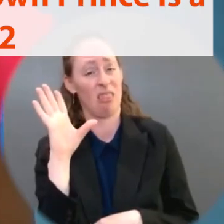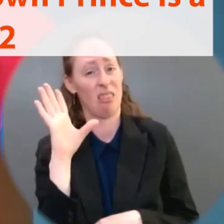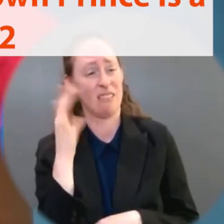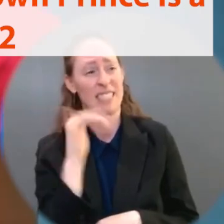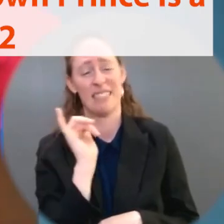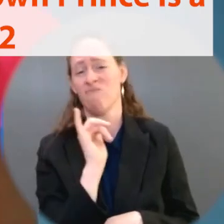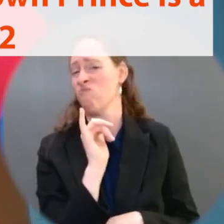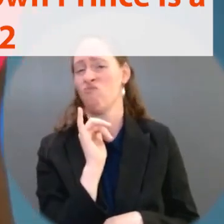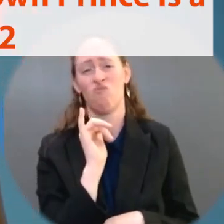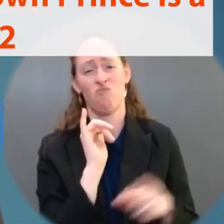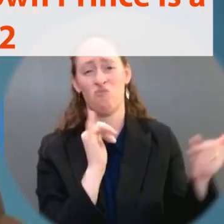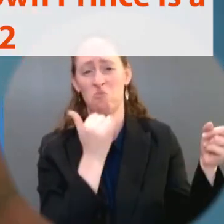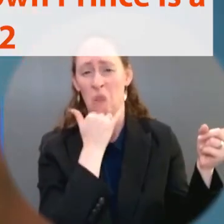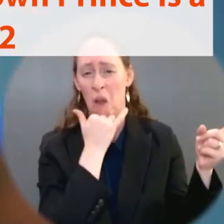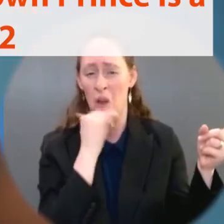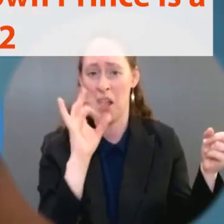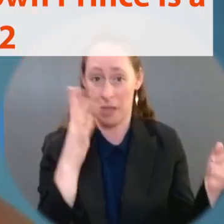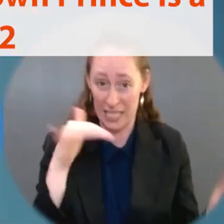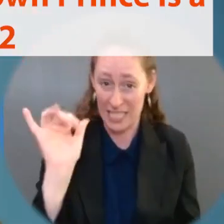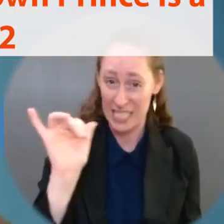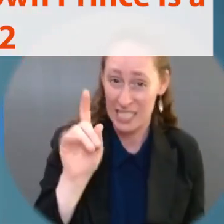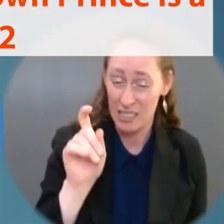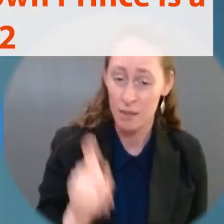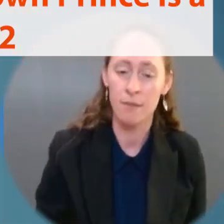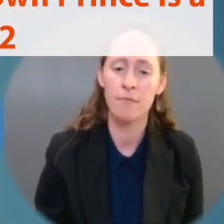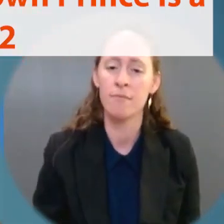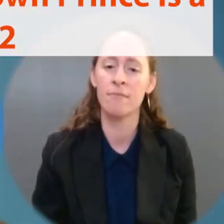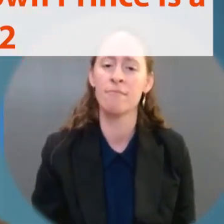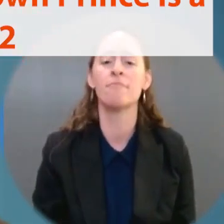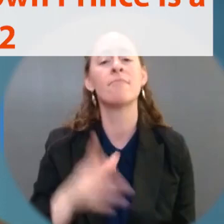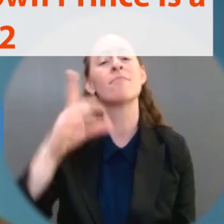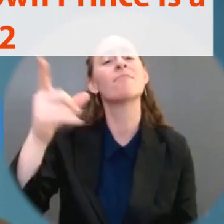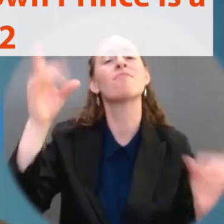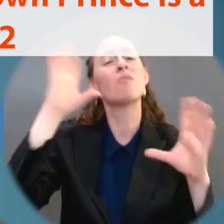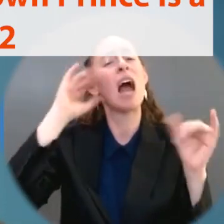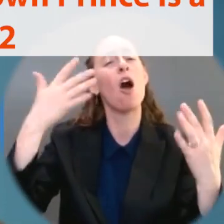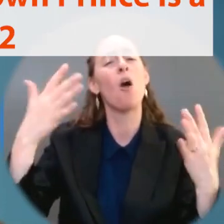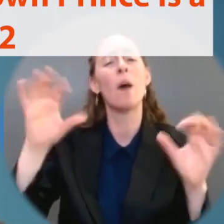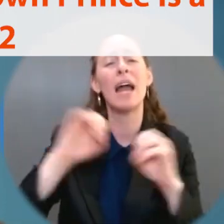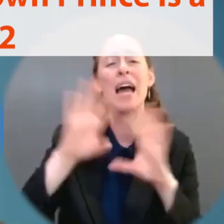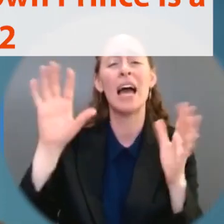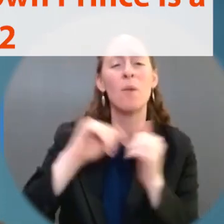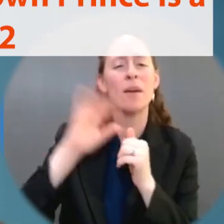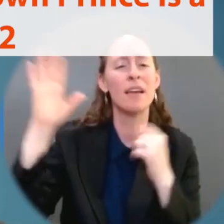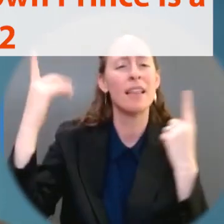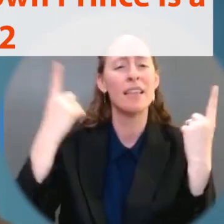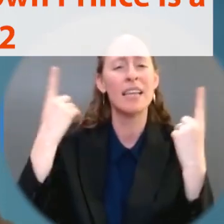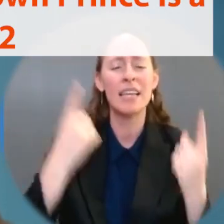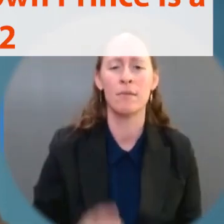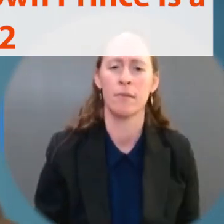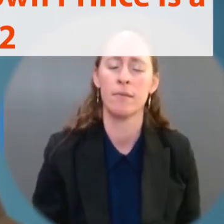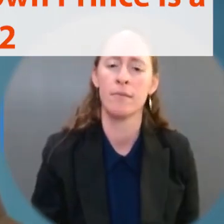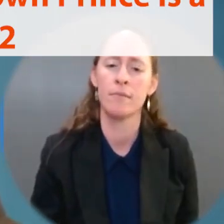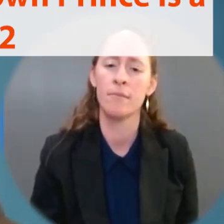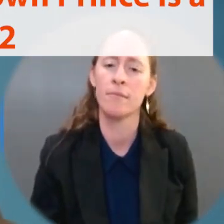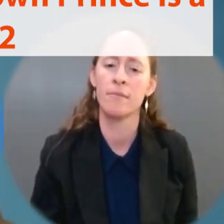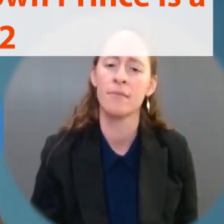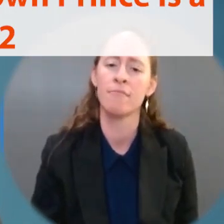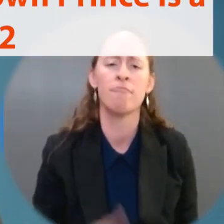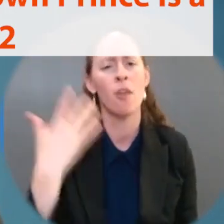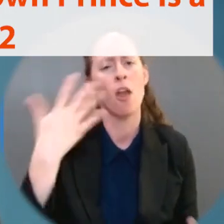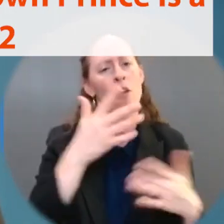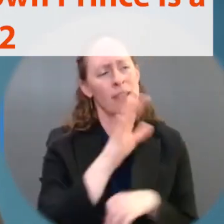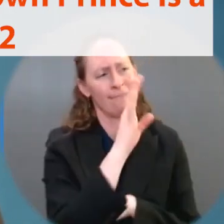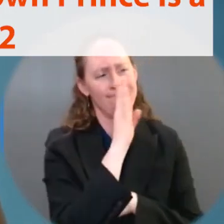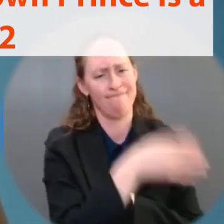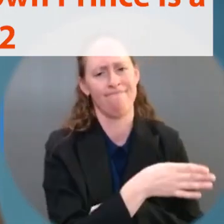he made his views very clear to the Crown Prince on that during that bilat meeting. And he